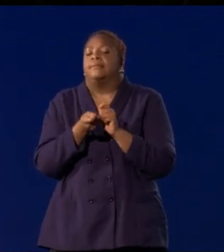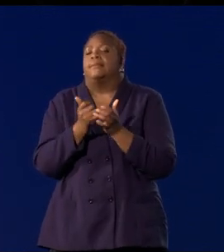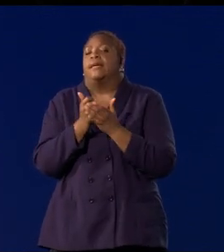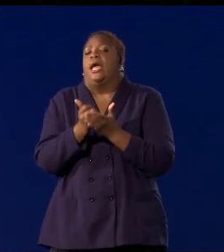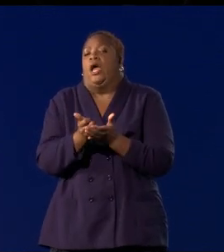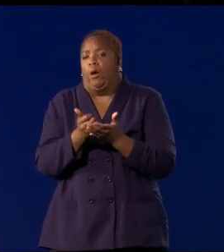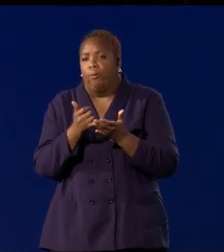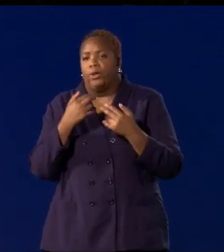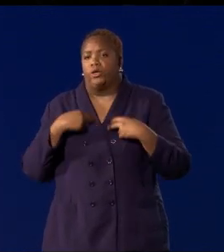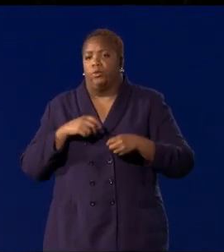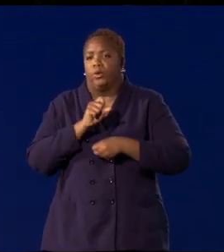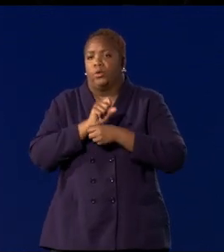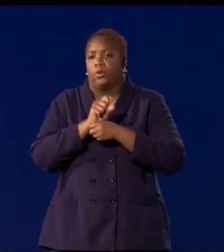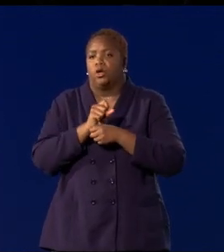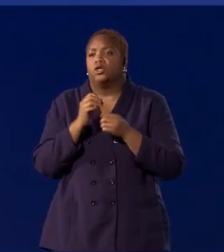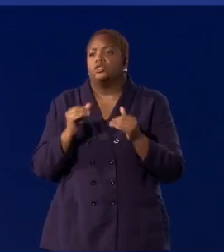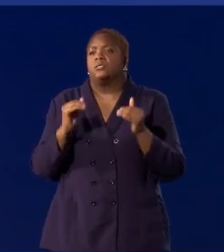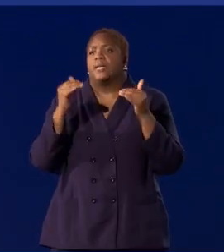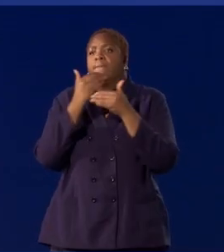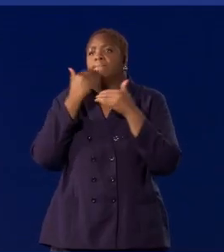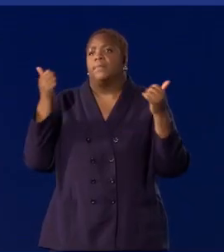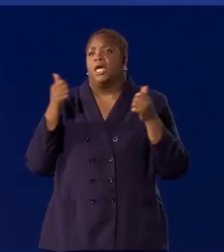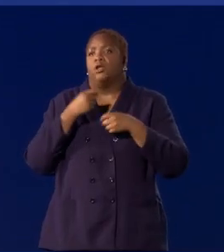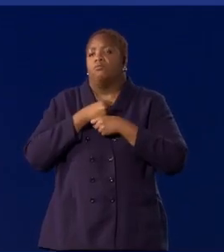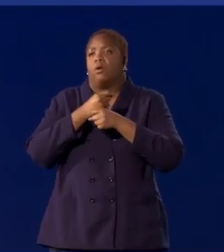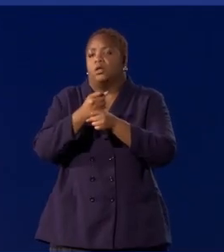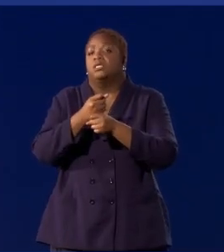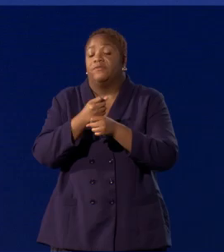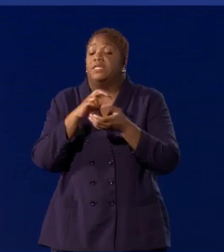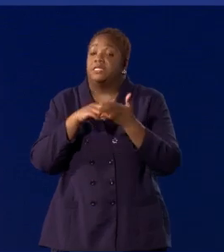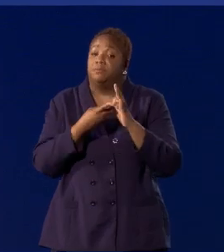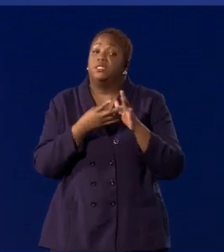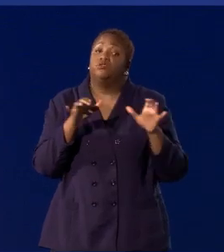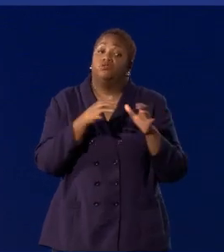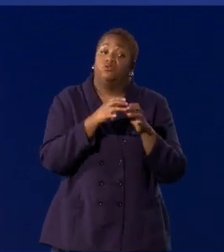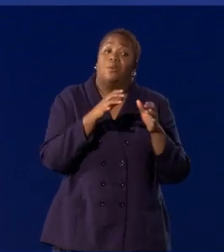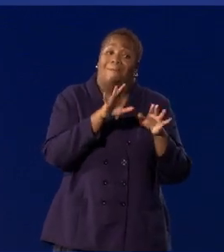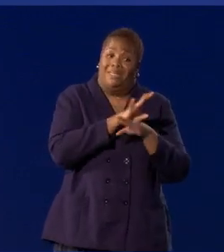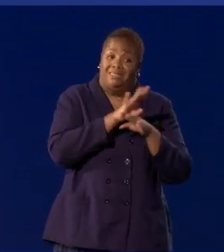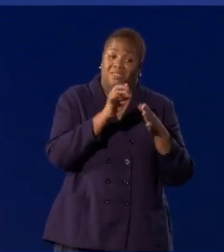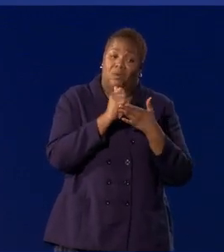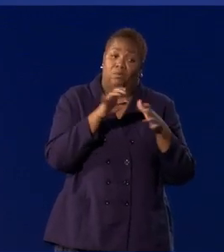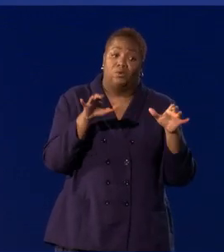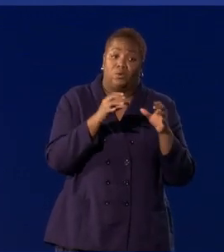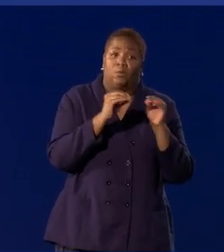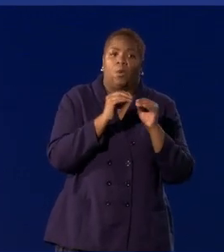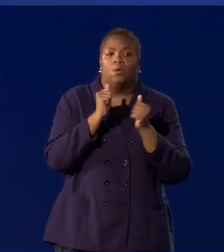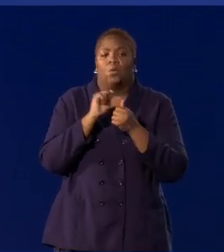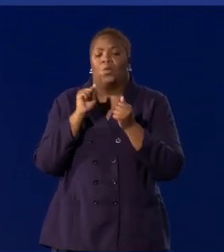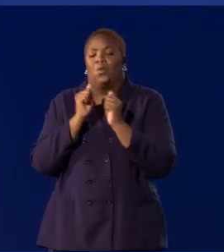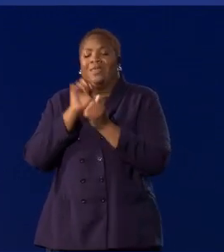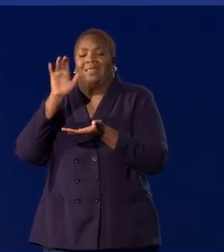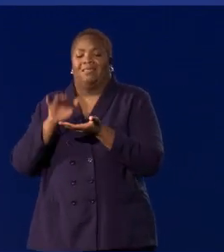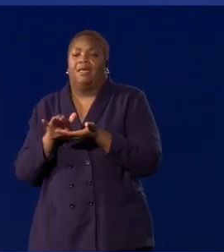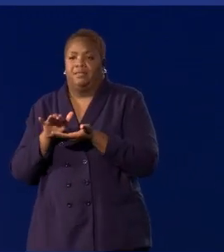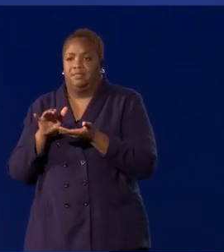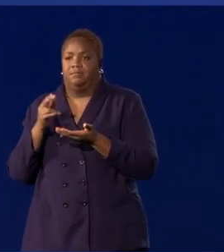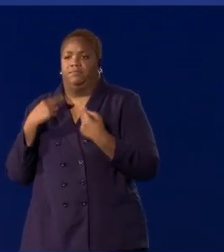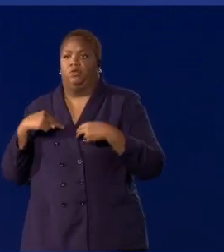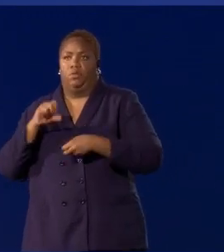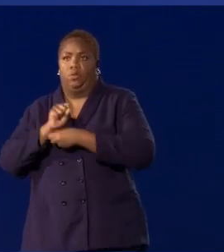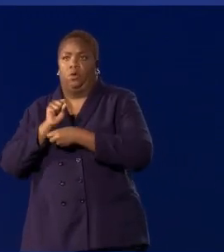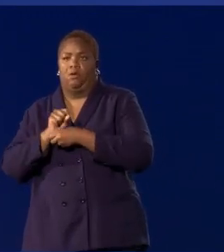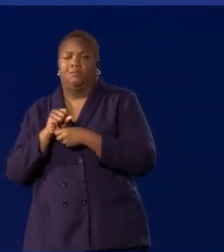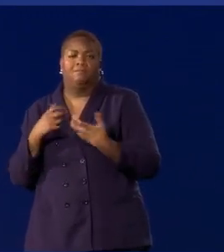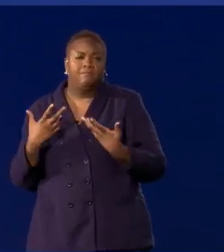and boosting productivity, helping businesses do more with less. And that's really exciting to have that possibility. But we're not quite there